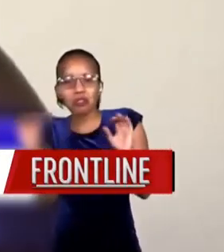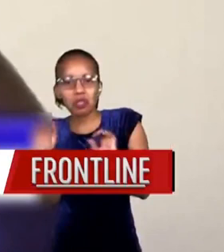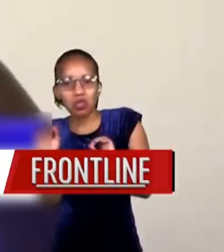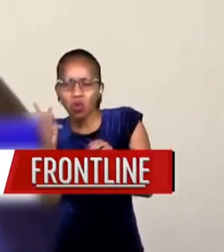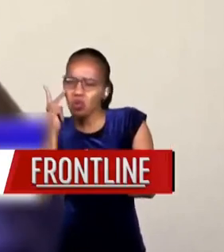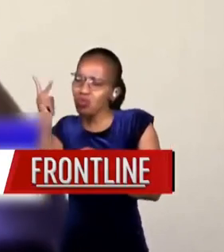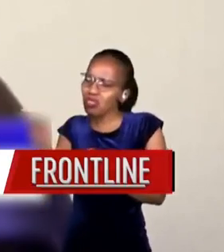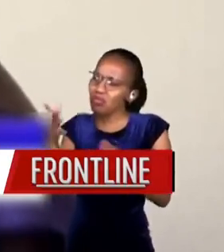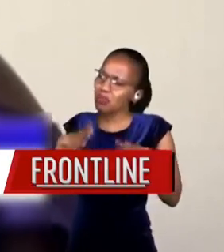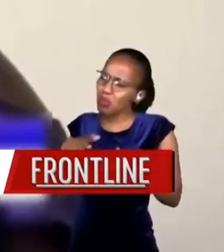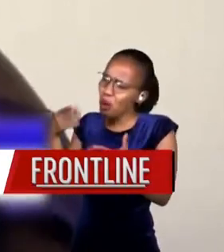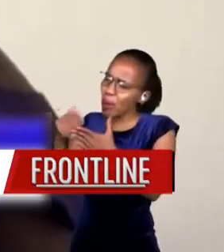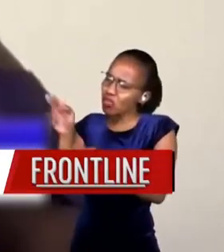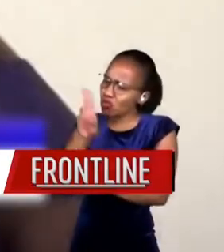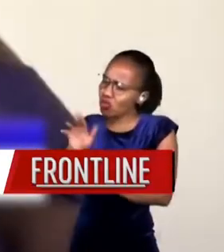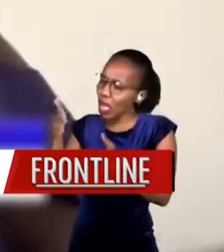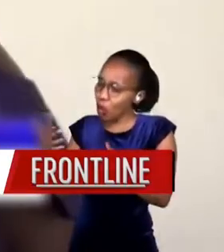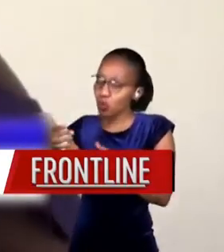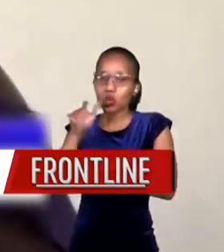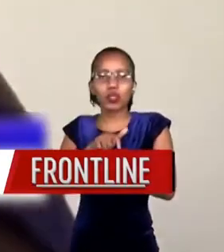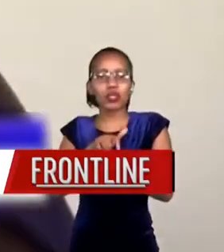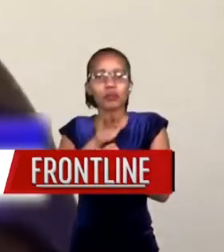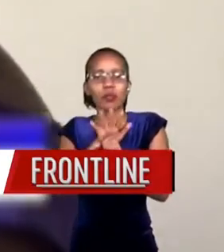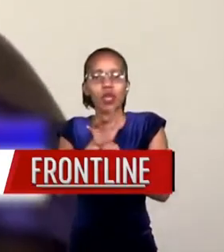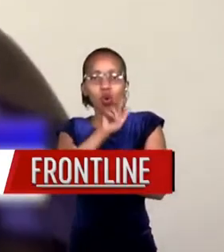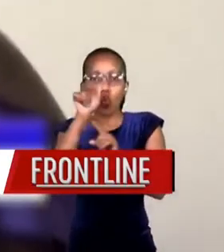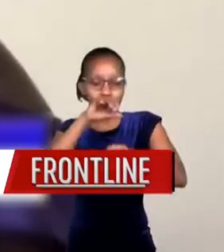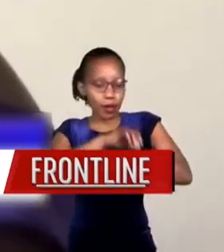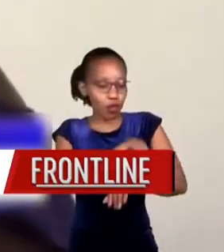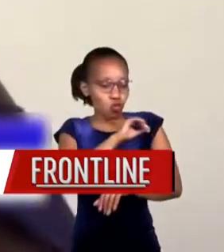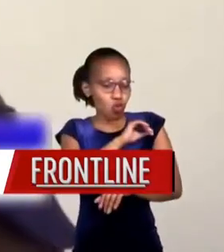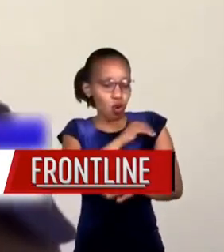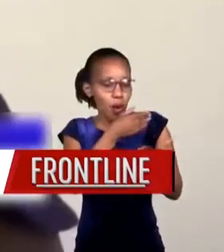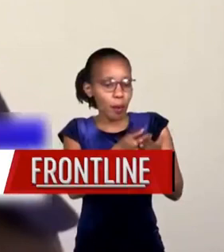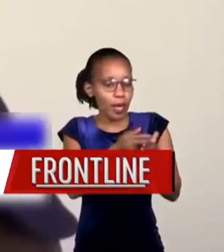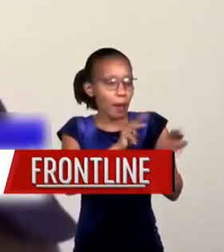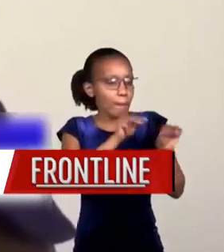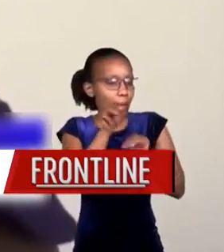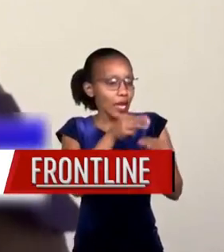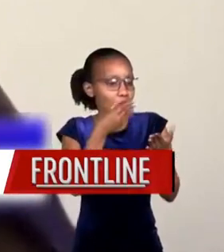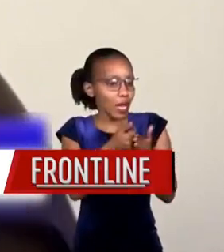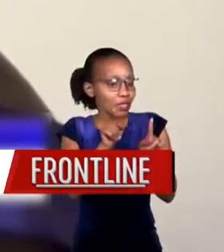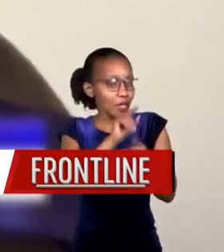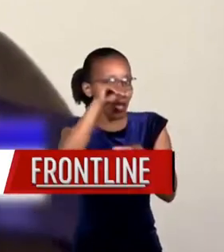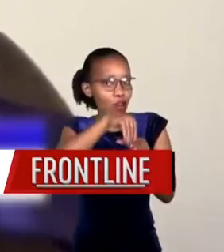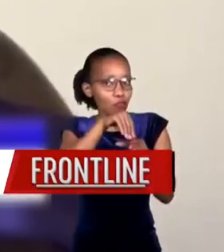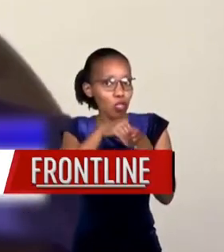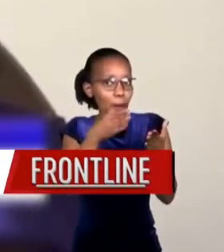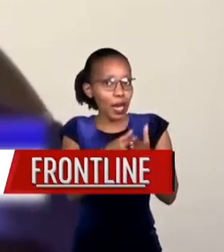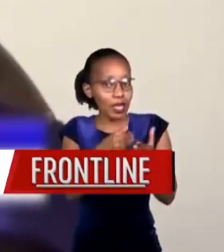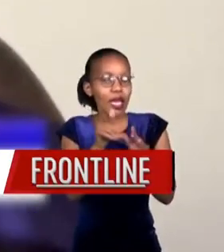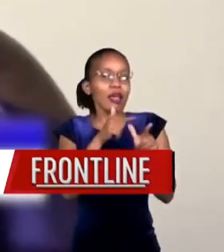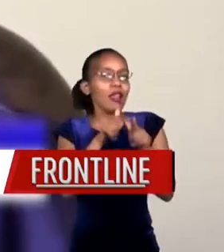other people relating to money. So most of the time, when you get your own money, how you're going to manage it and grow it is going to be a function of those